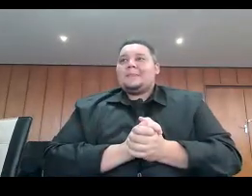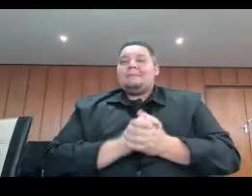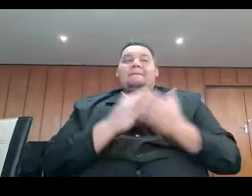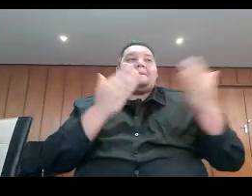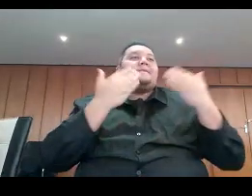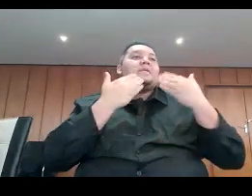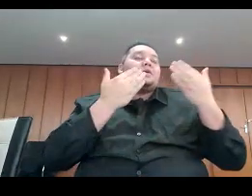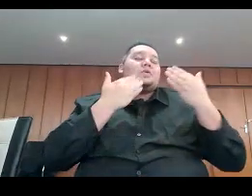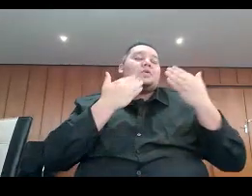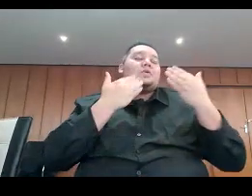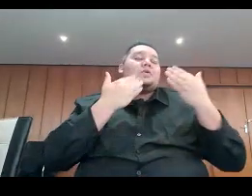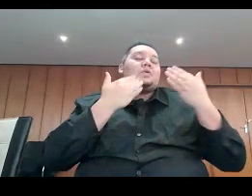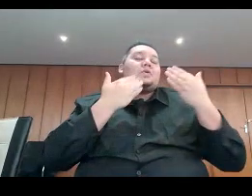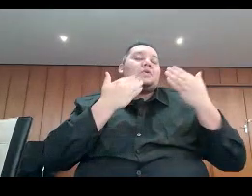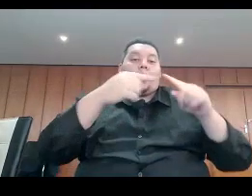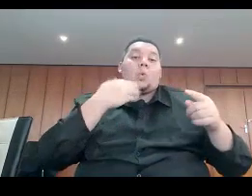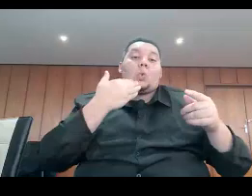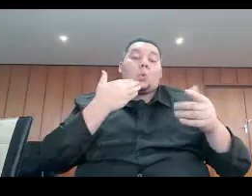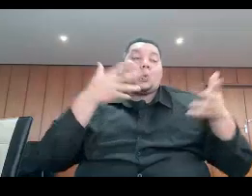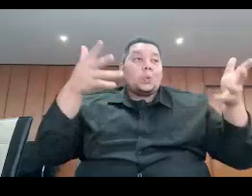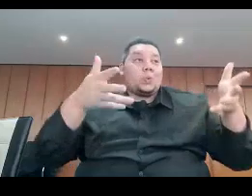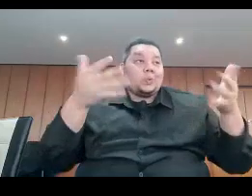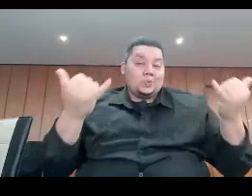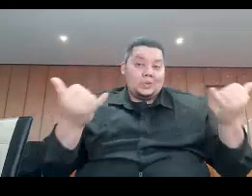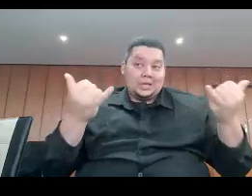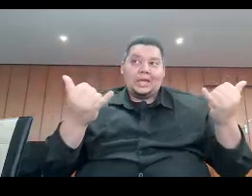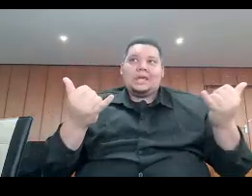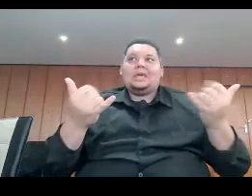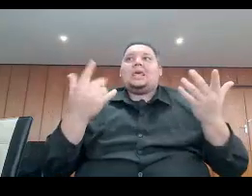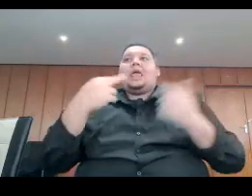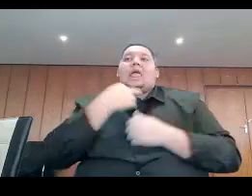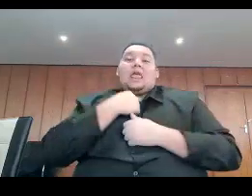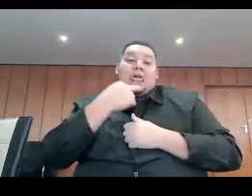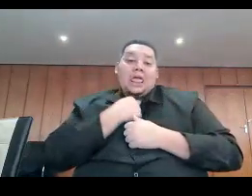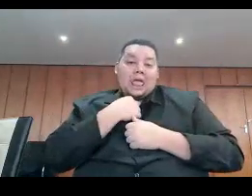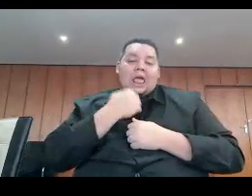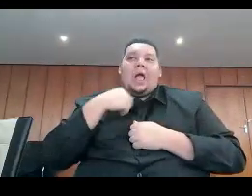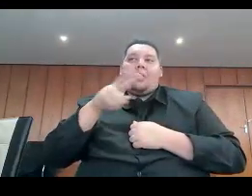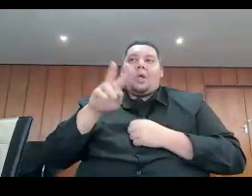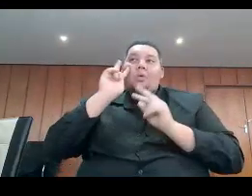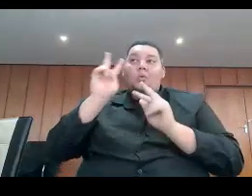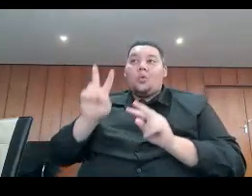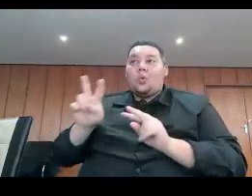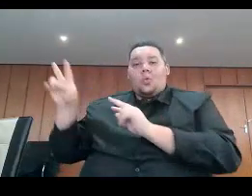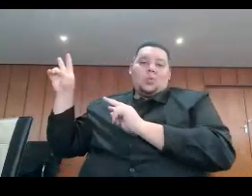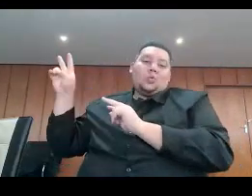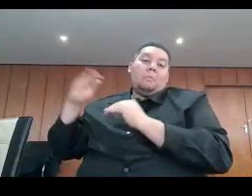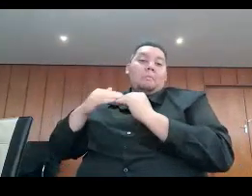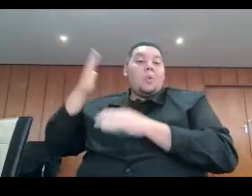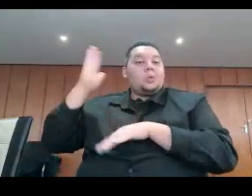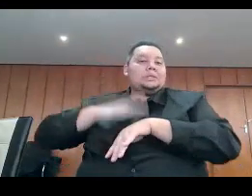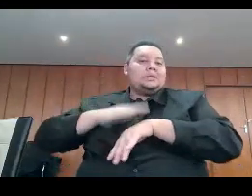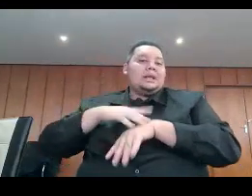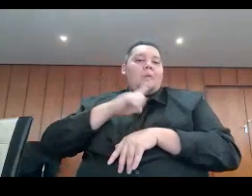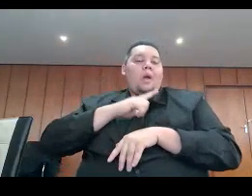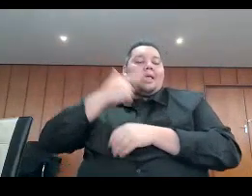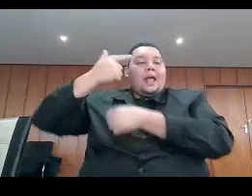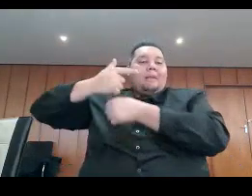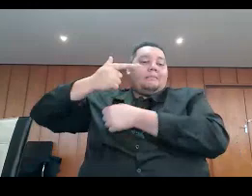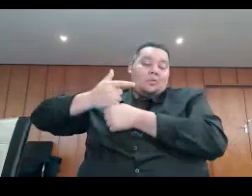And thank you to everyone who's in the room for joining us. Unfortunately, I'm going to be looking that way for most of the time because of the